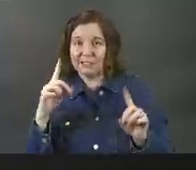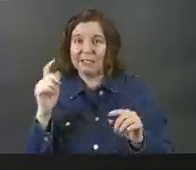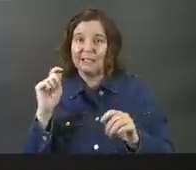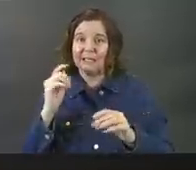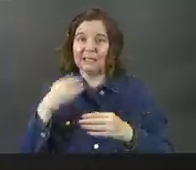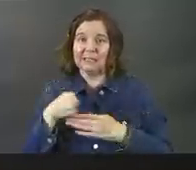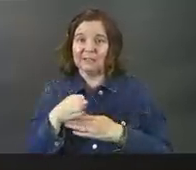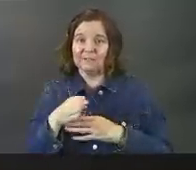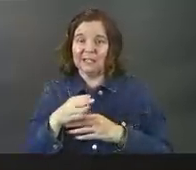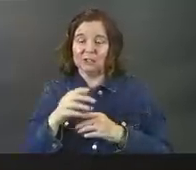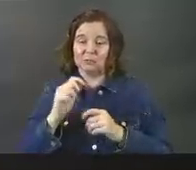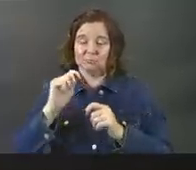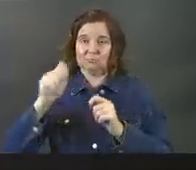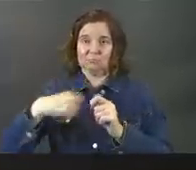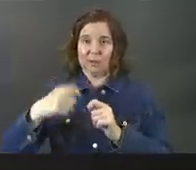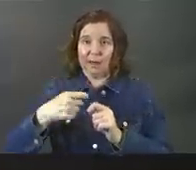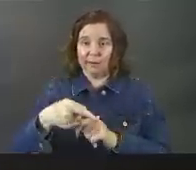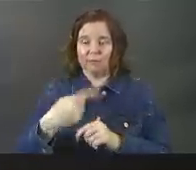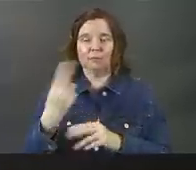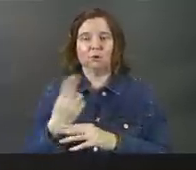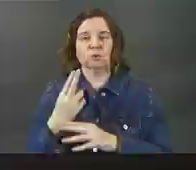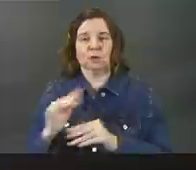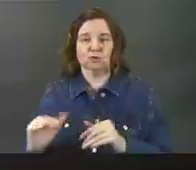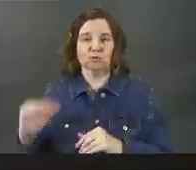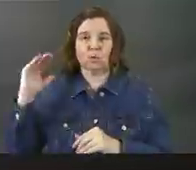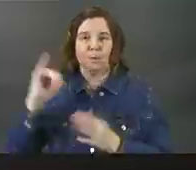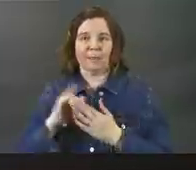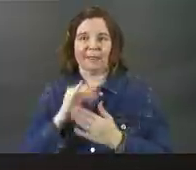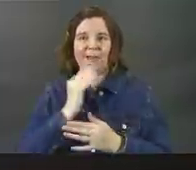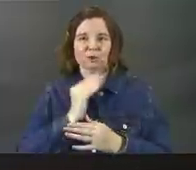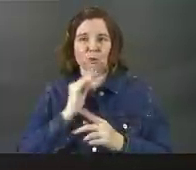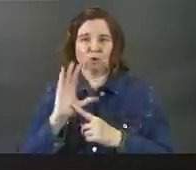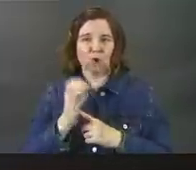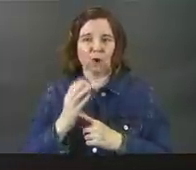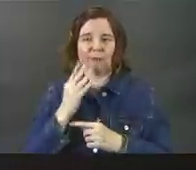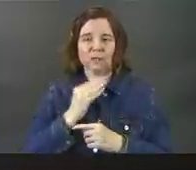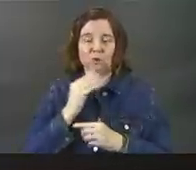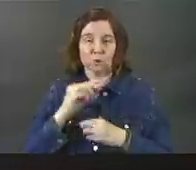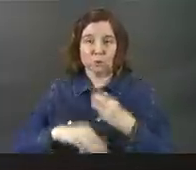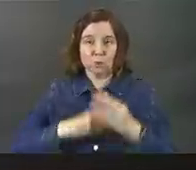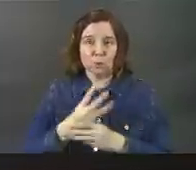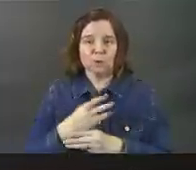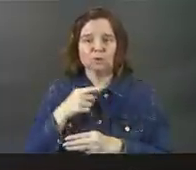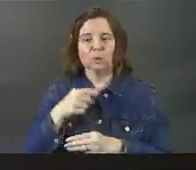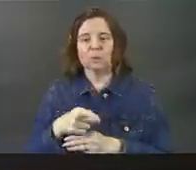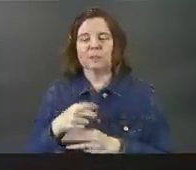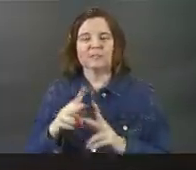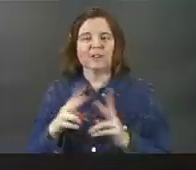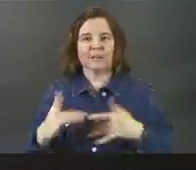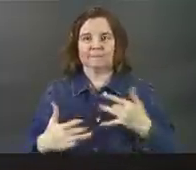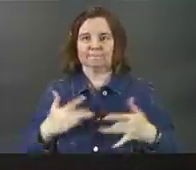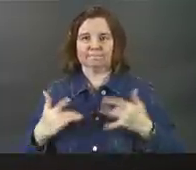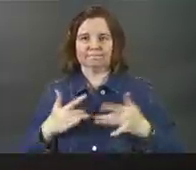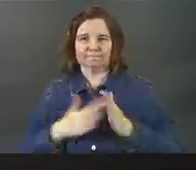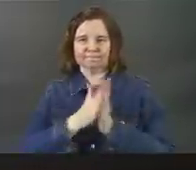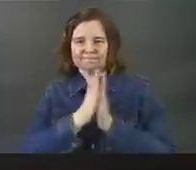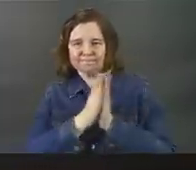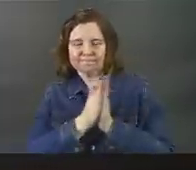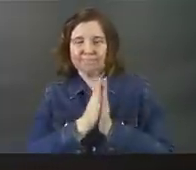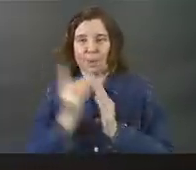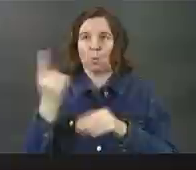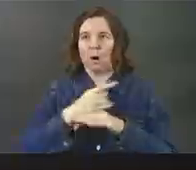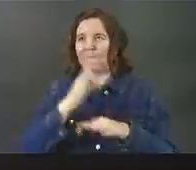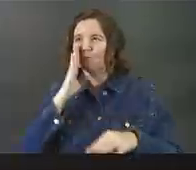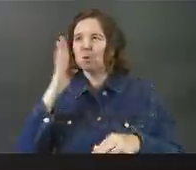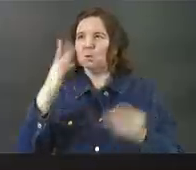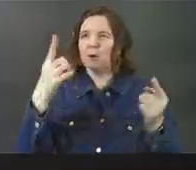a fisherman, and he's grew up in that Jewish culture, that Jewish world. And so he's very excited. The Messiah's coming. One